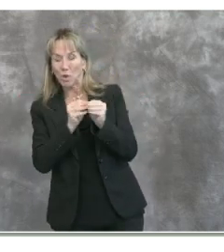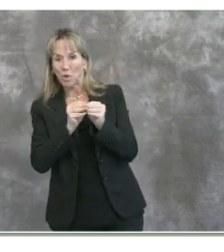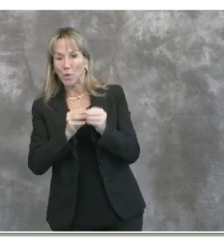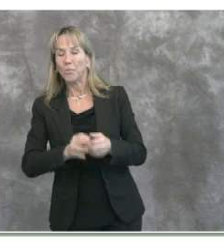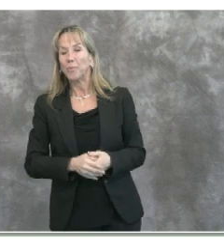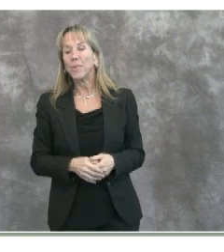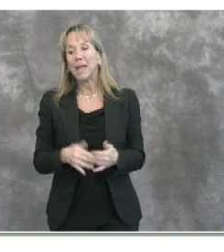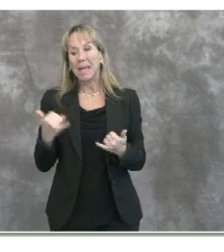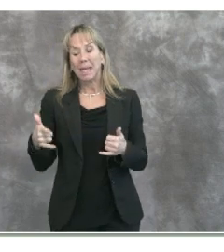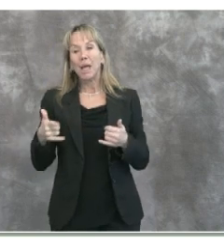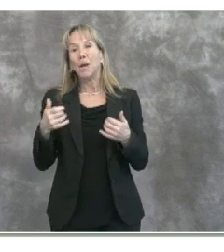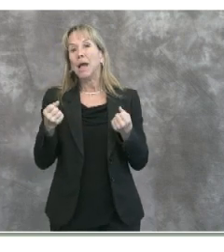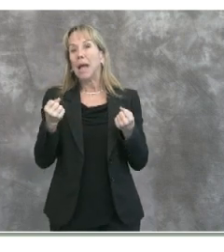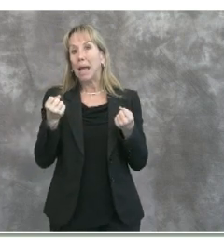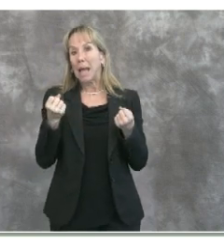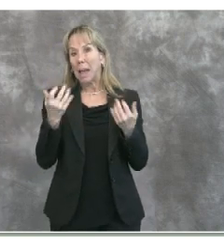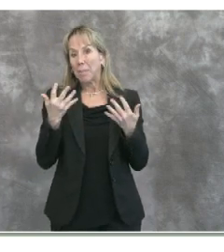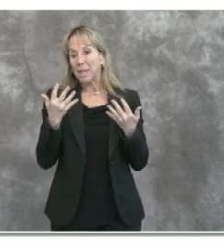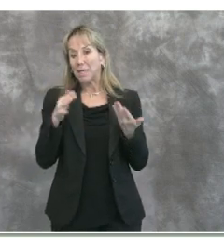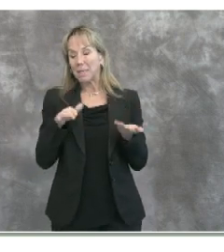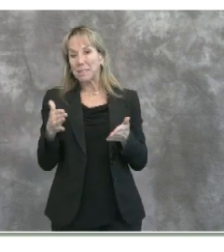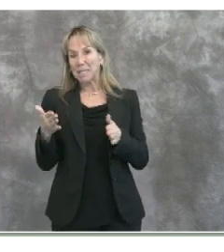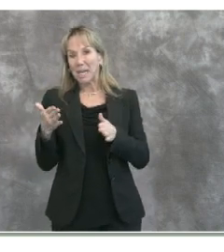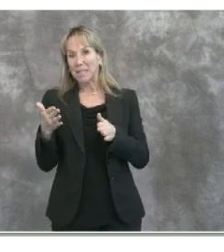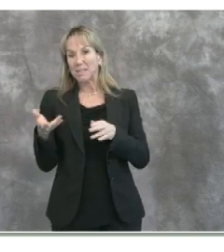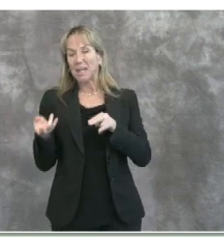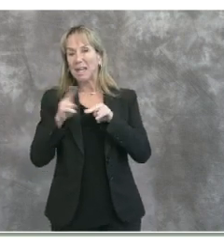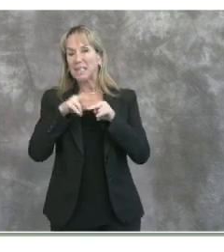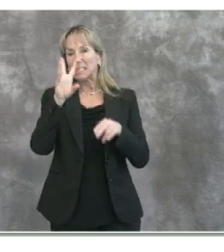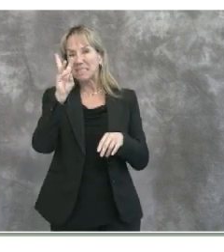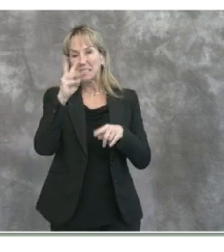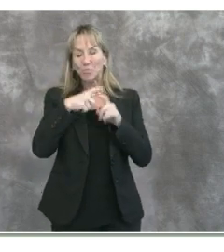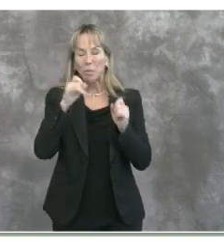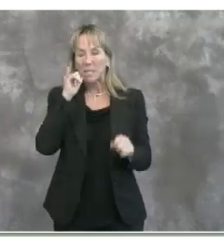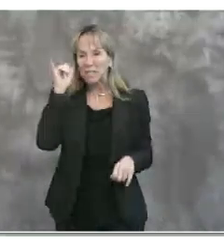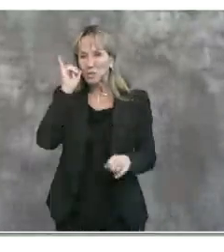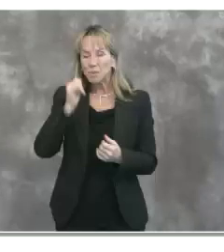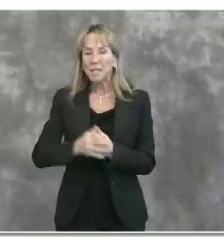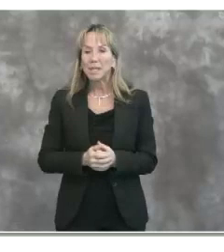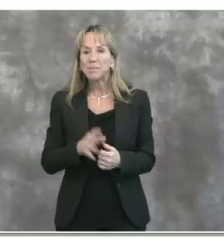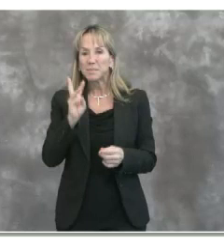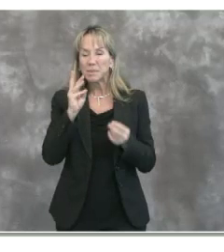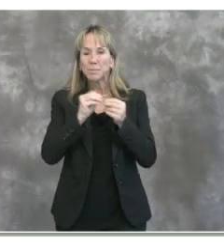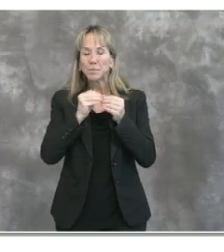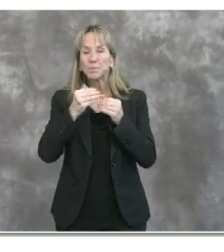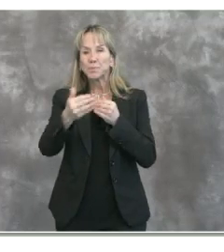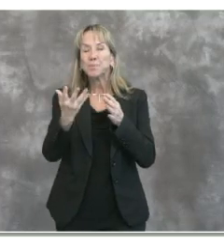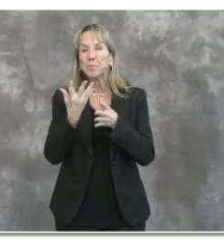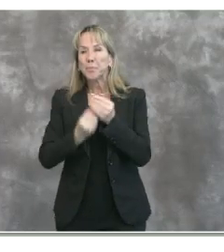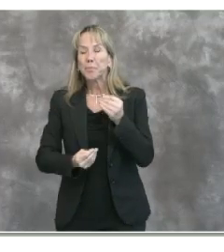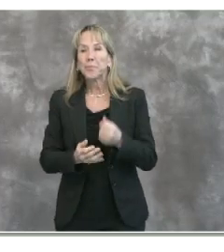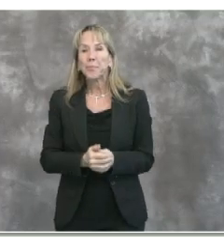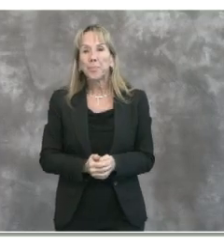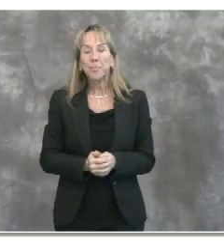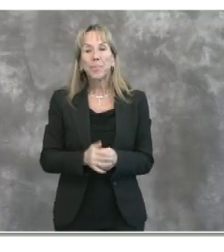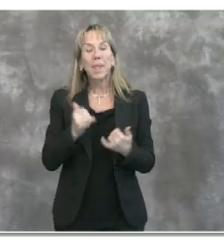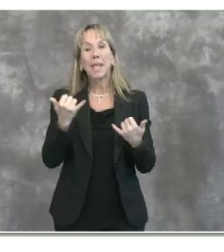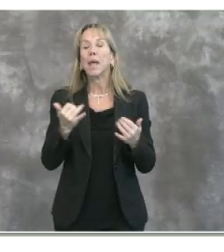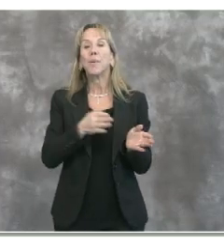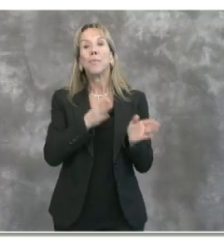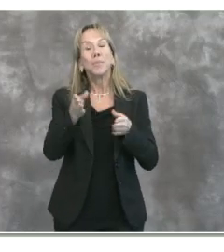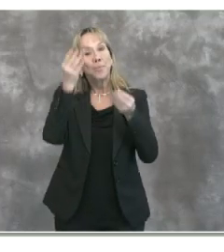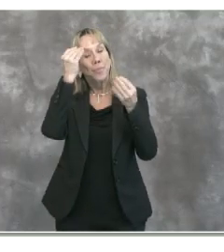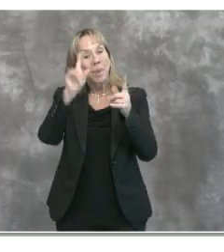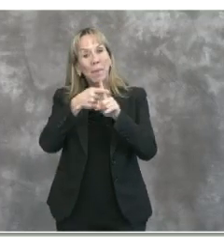life is an increase of 6 from yesterday. In our hotel rooms, public health rooms, slight uptick